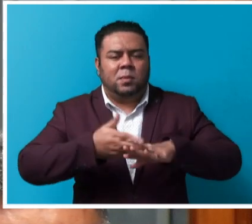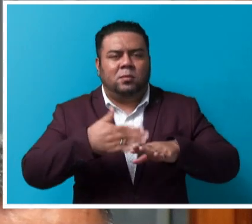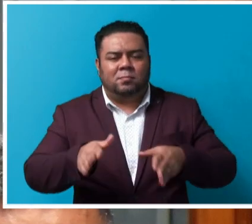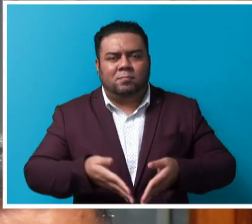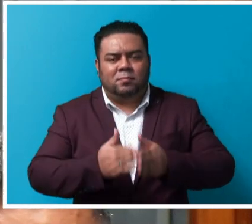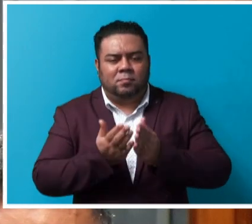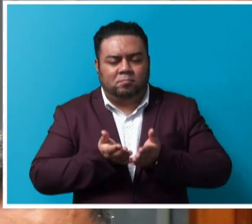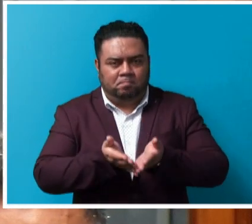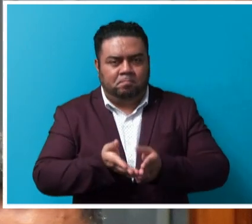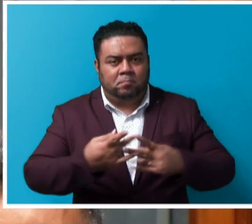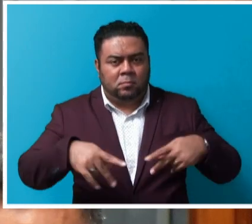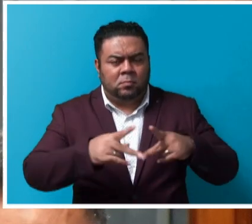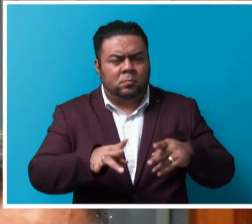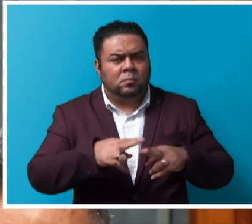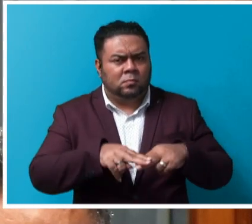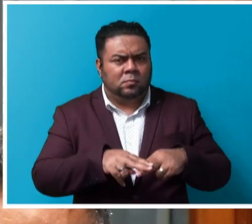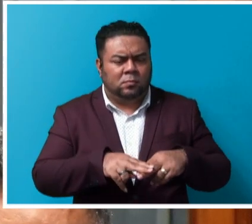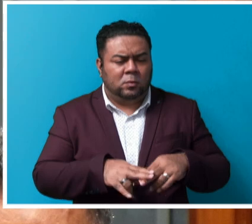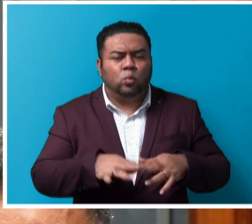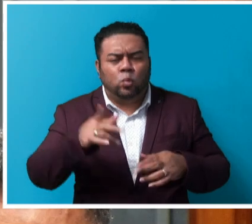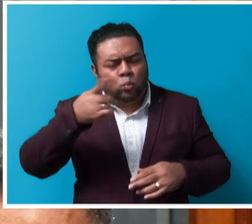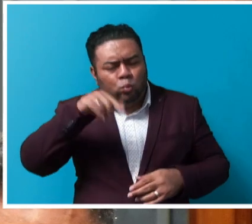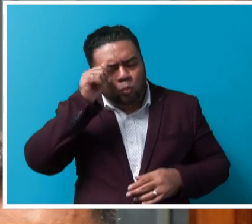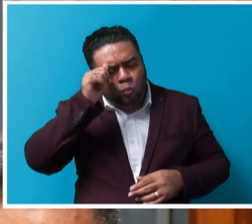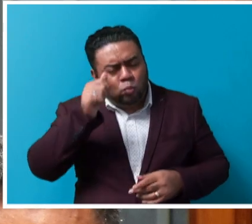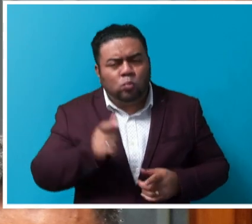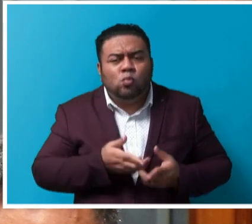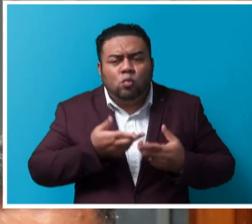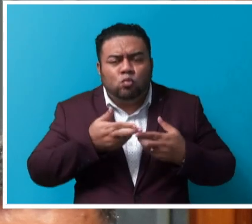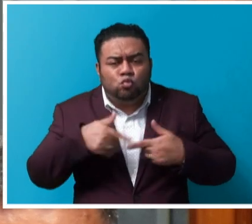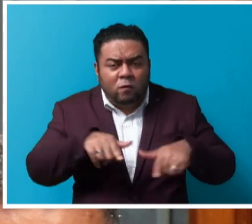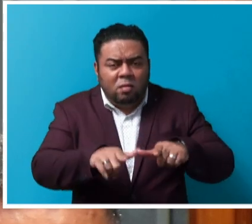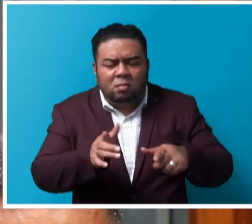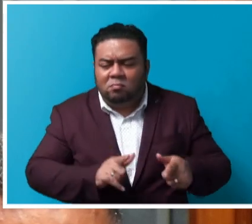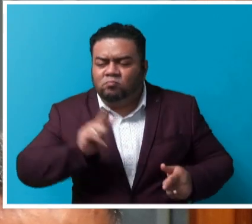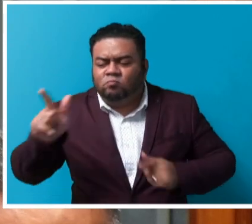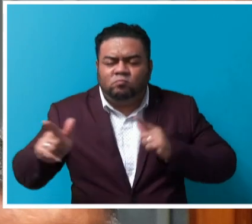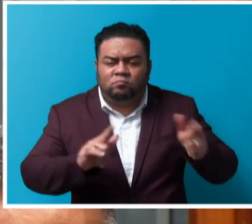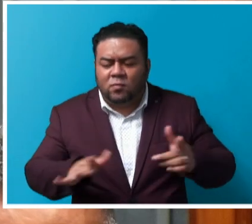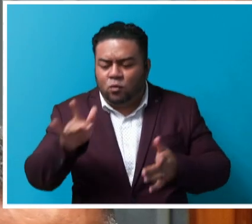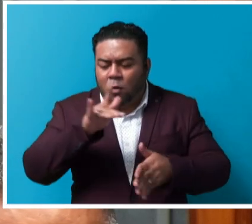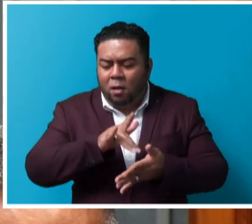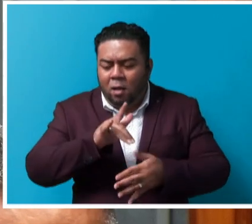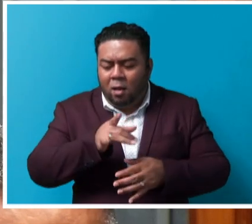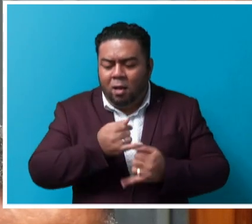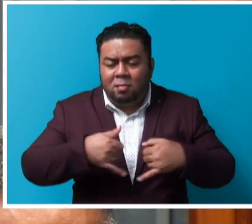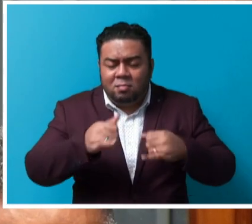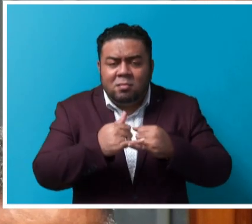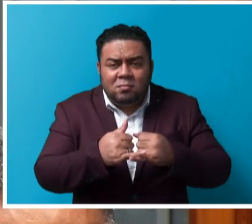that travel between our main islands and the maritime communities remain to be a challenge.